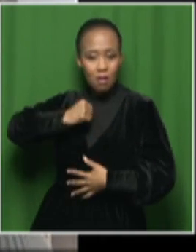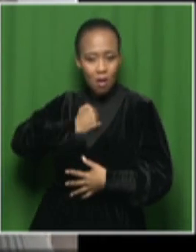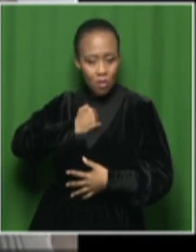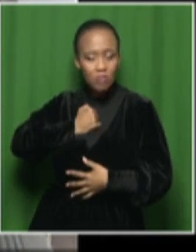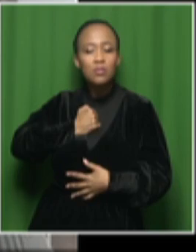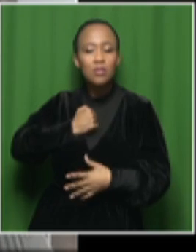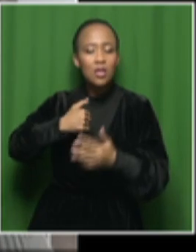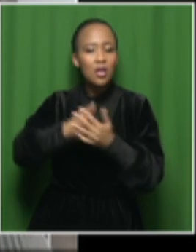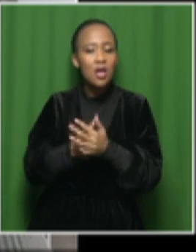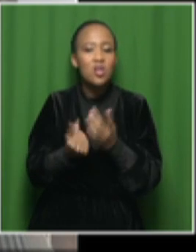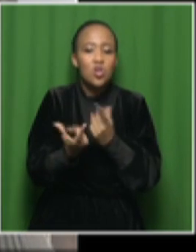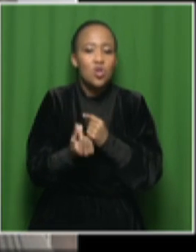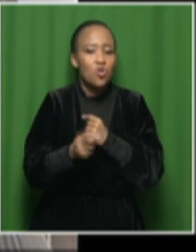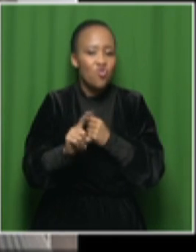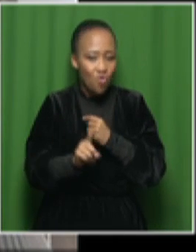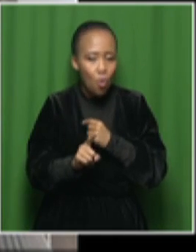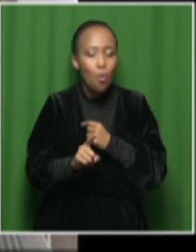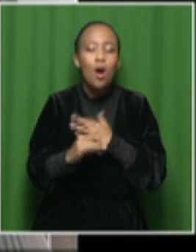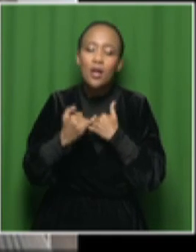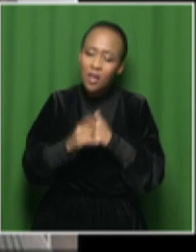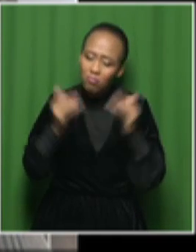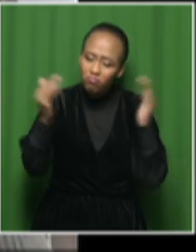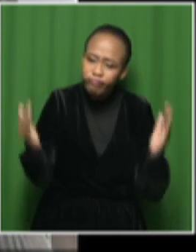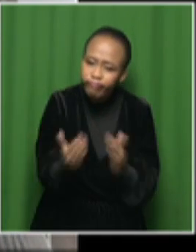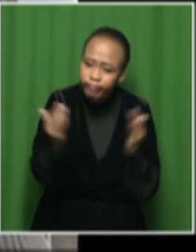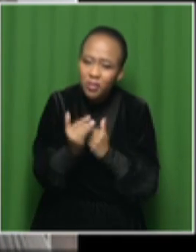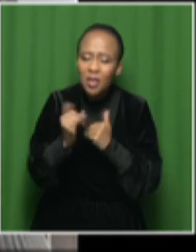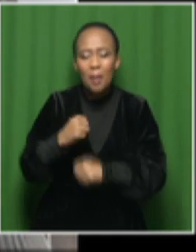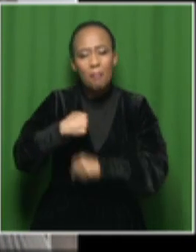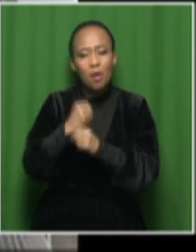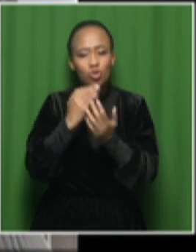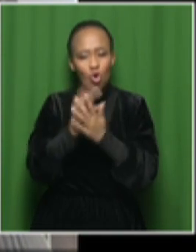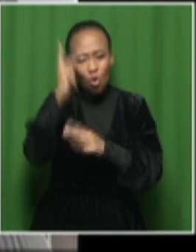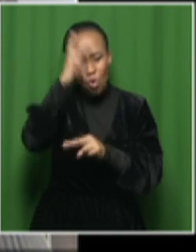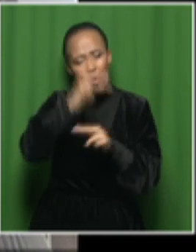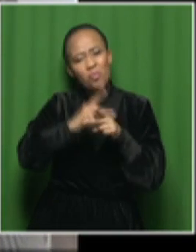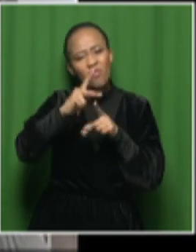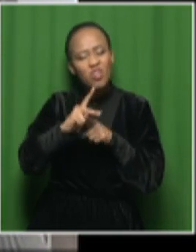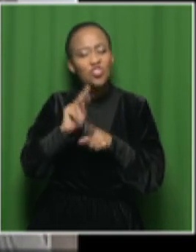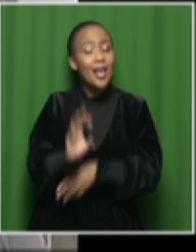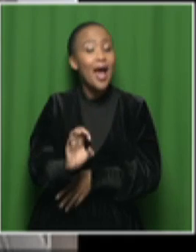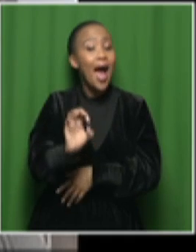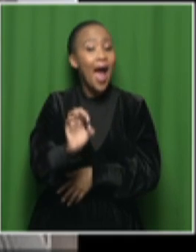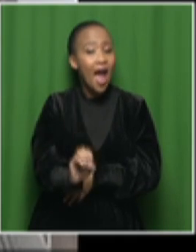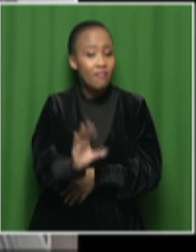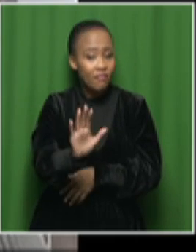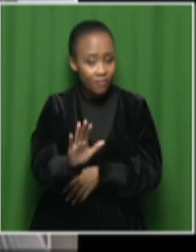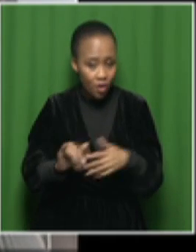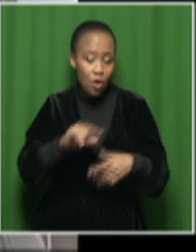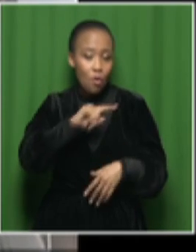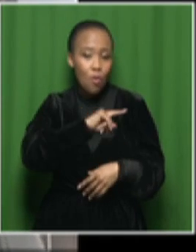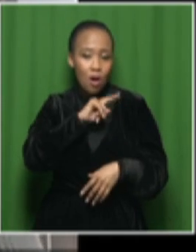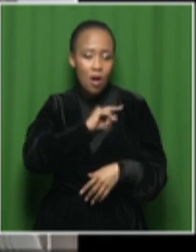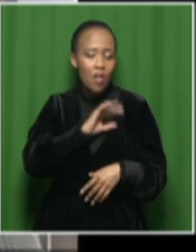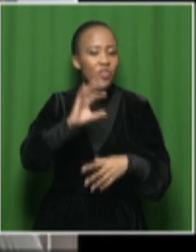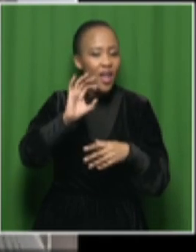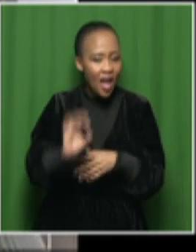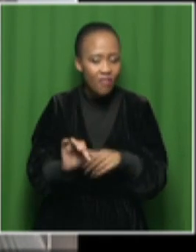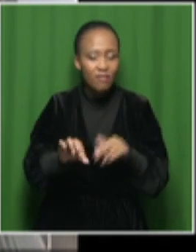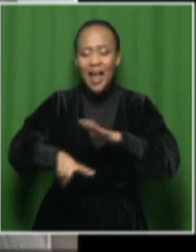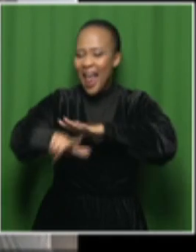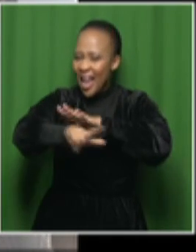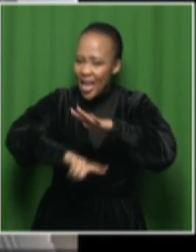along and promote it and professionalize it properly in the manner that they've failed in a lot of other respects, whether there is the land